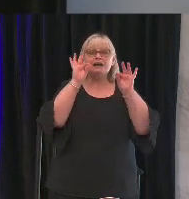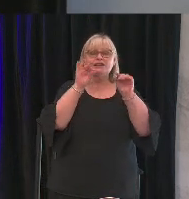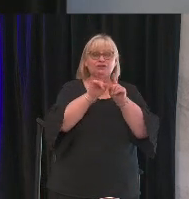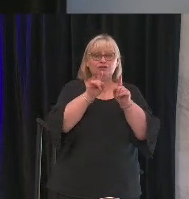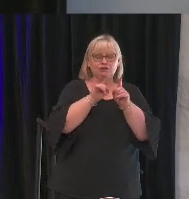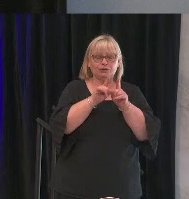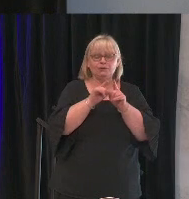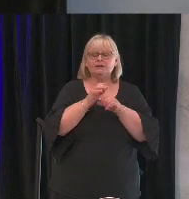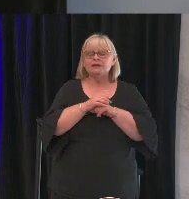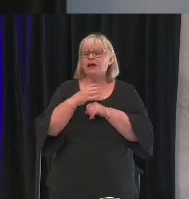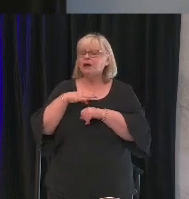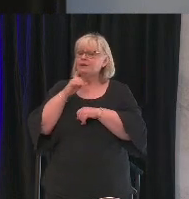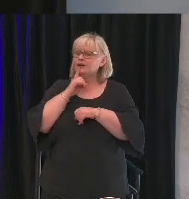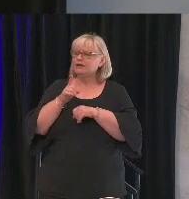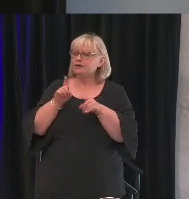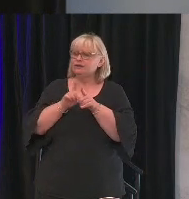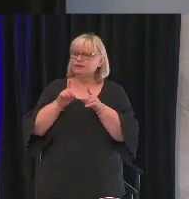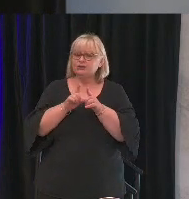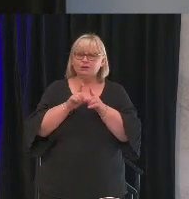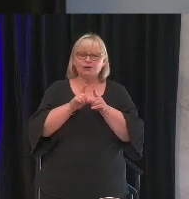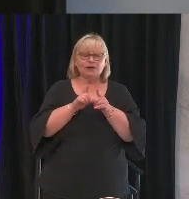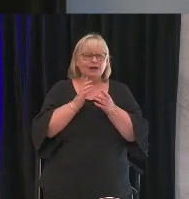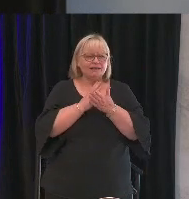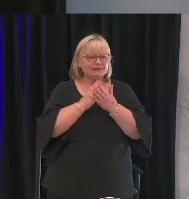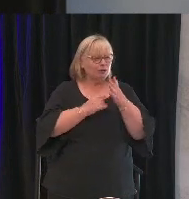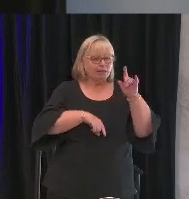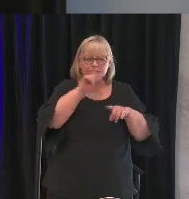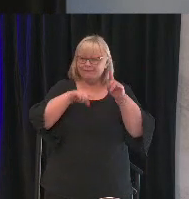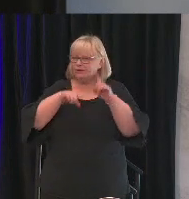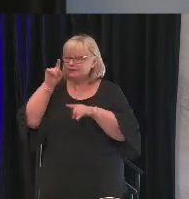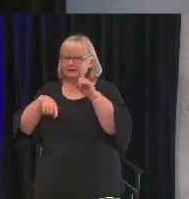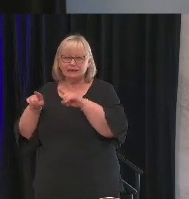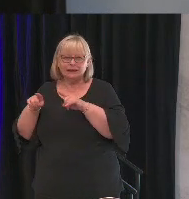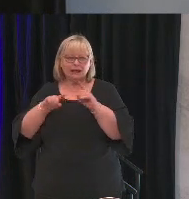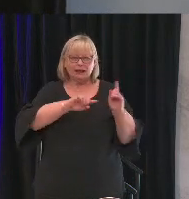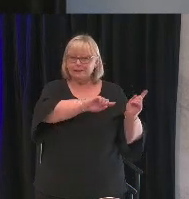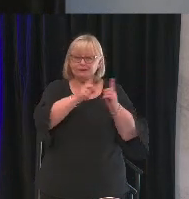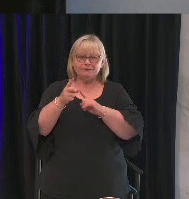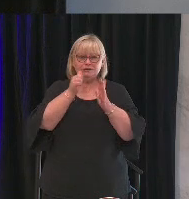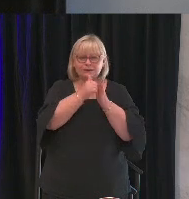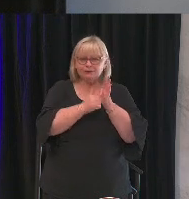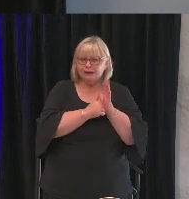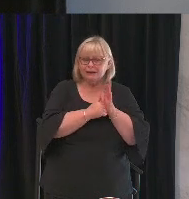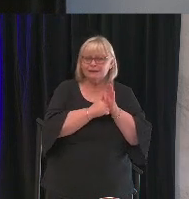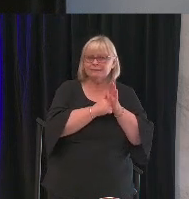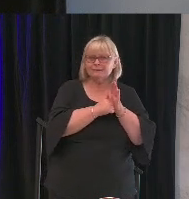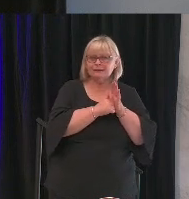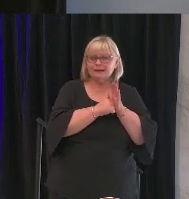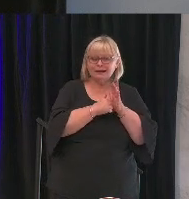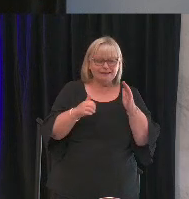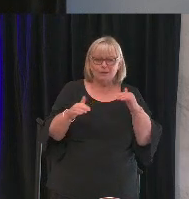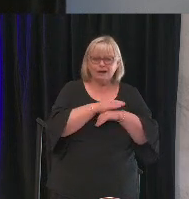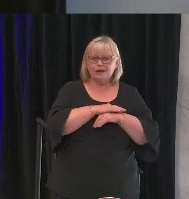I observe that there's a fascinating diversity in the range of subjects that have been